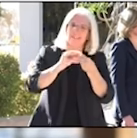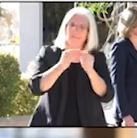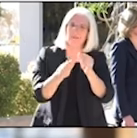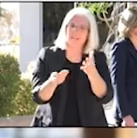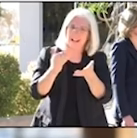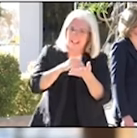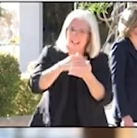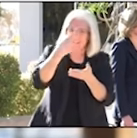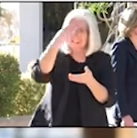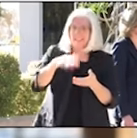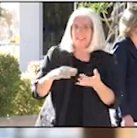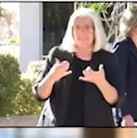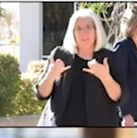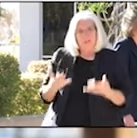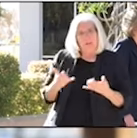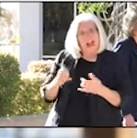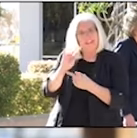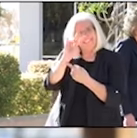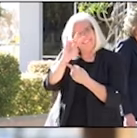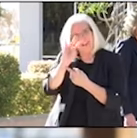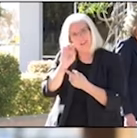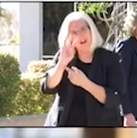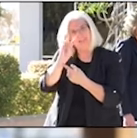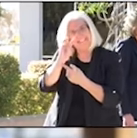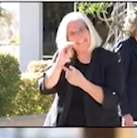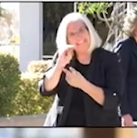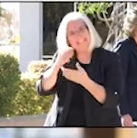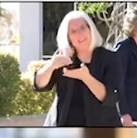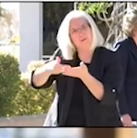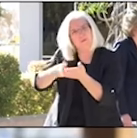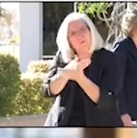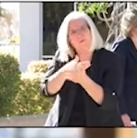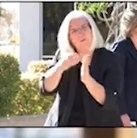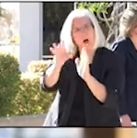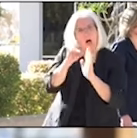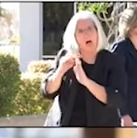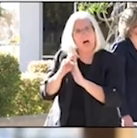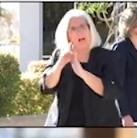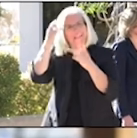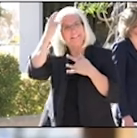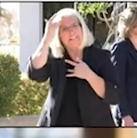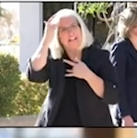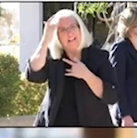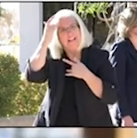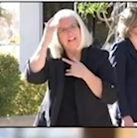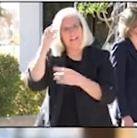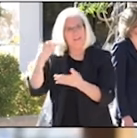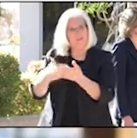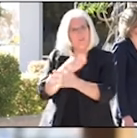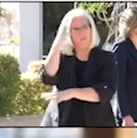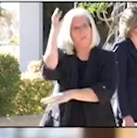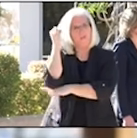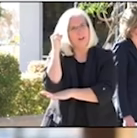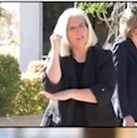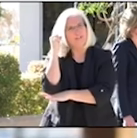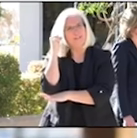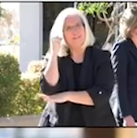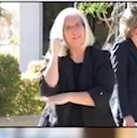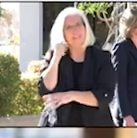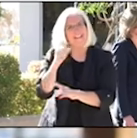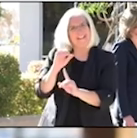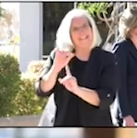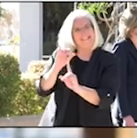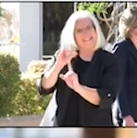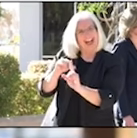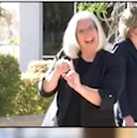760 new cases today, it's a new record, 215 more cases than our last record